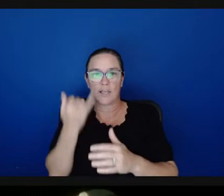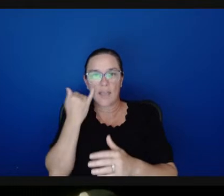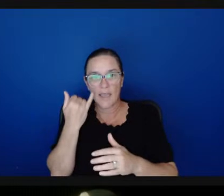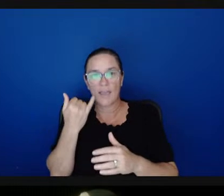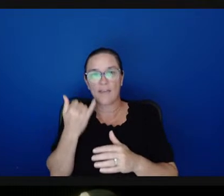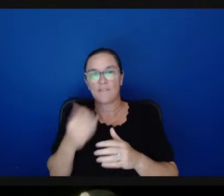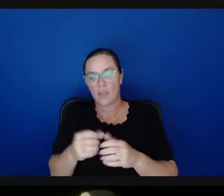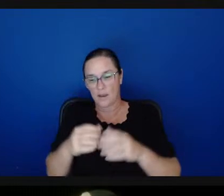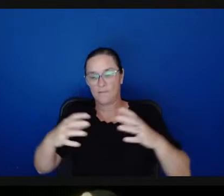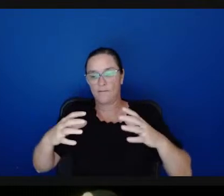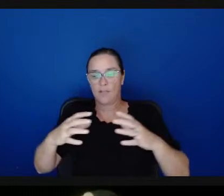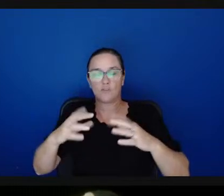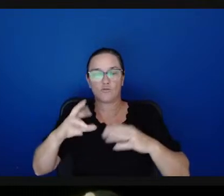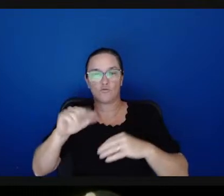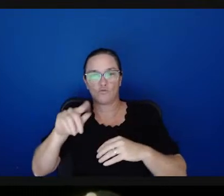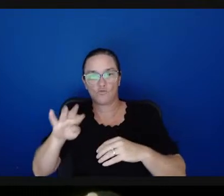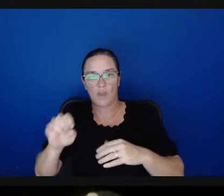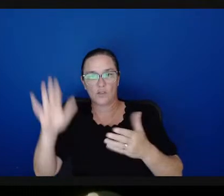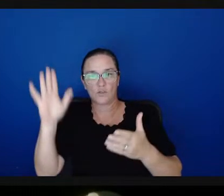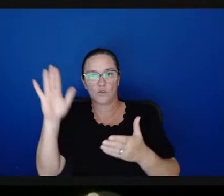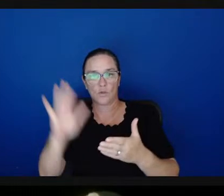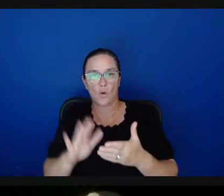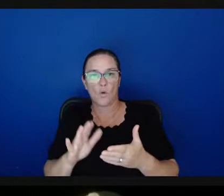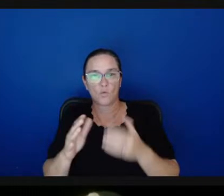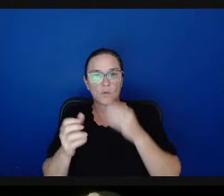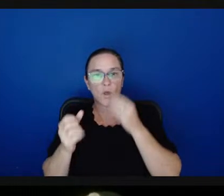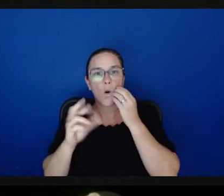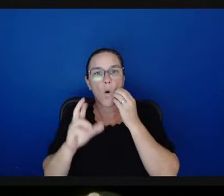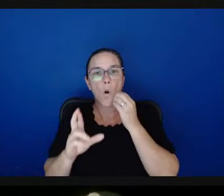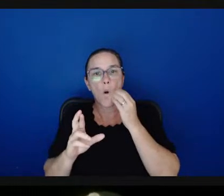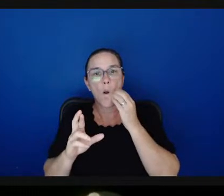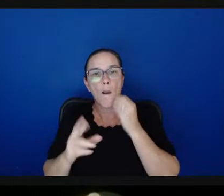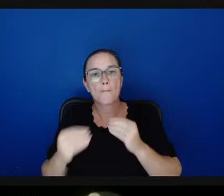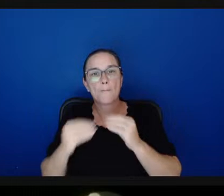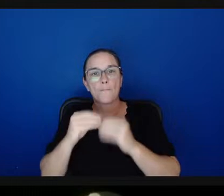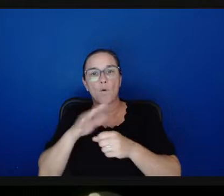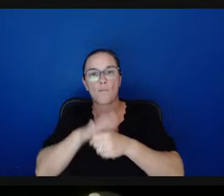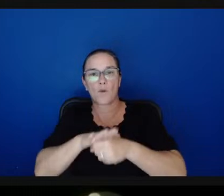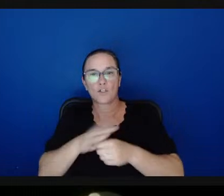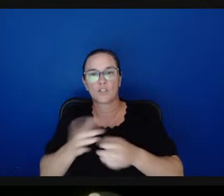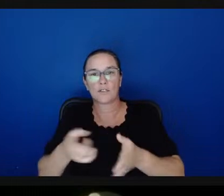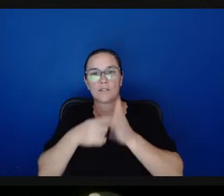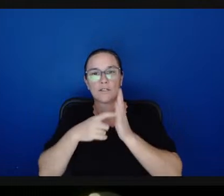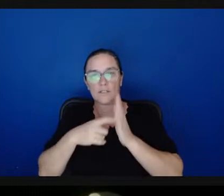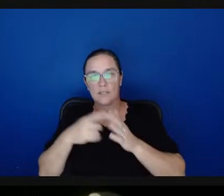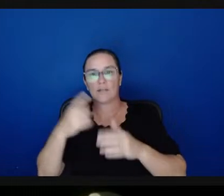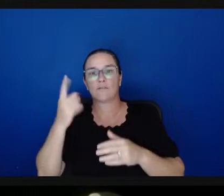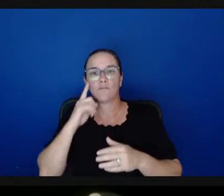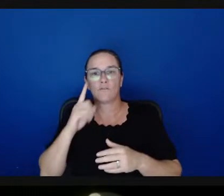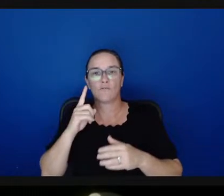slows or if more pressure is required to initiate the next eruptive episode.